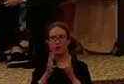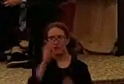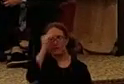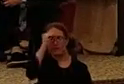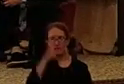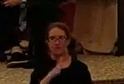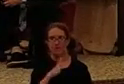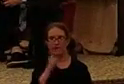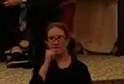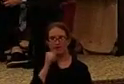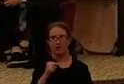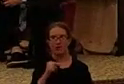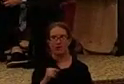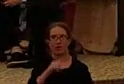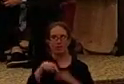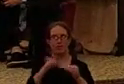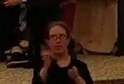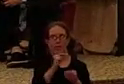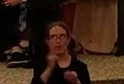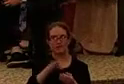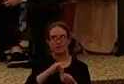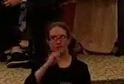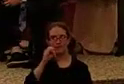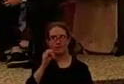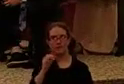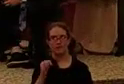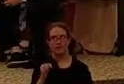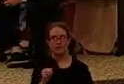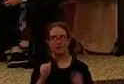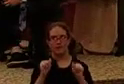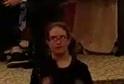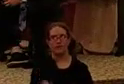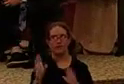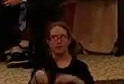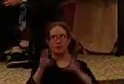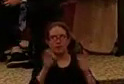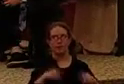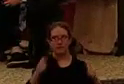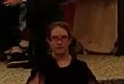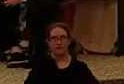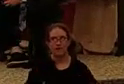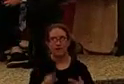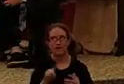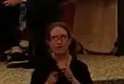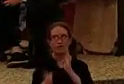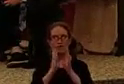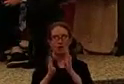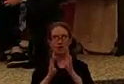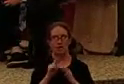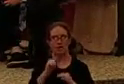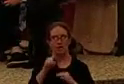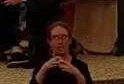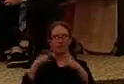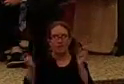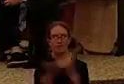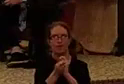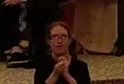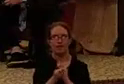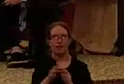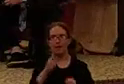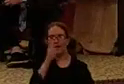man and tell him about the Holy Ghost and what it could do in his life. He began to talk to him about repentance